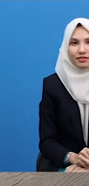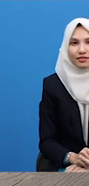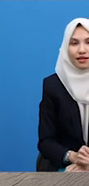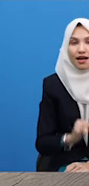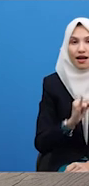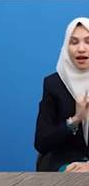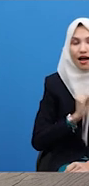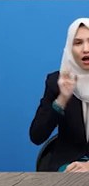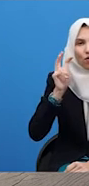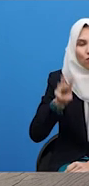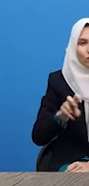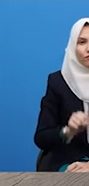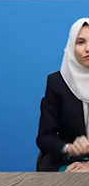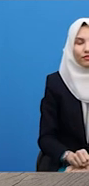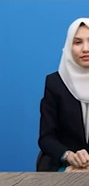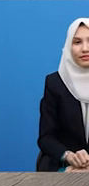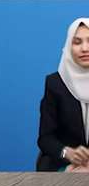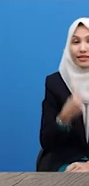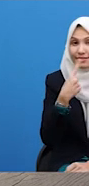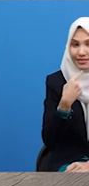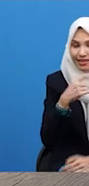I would say that.